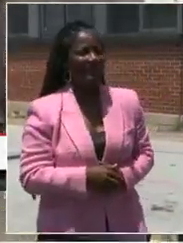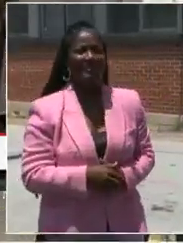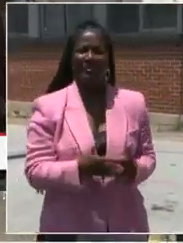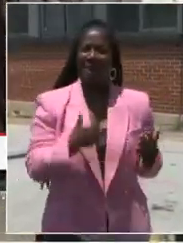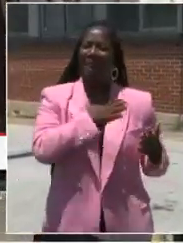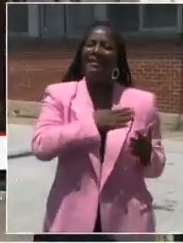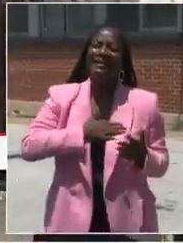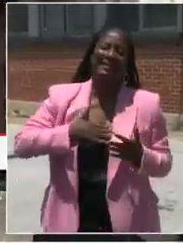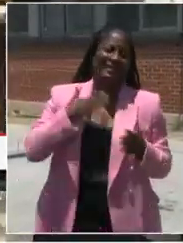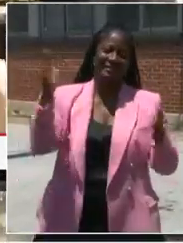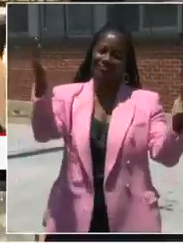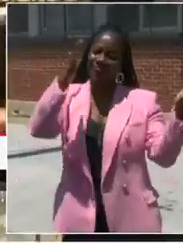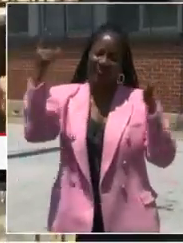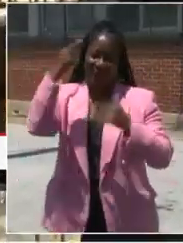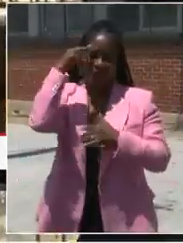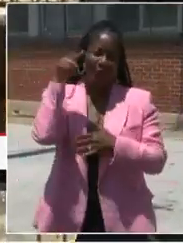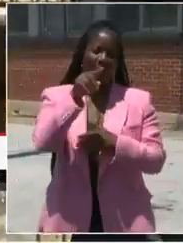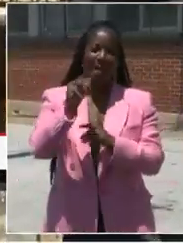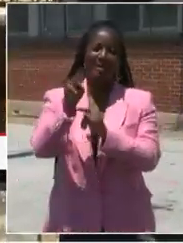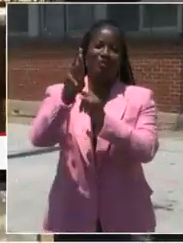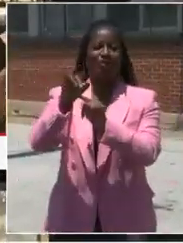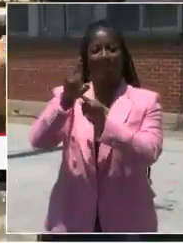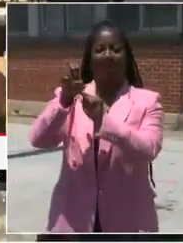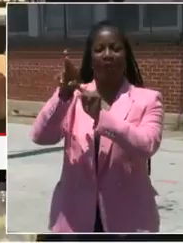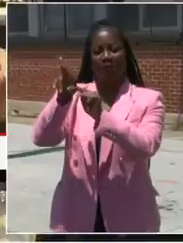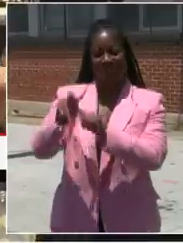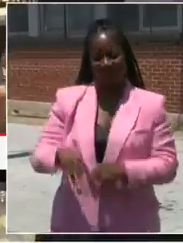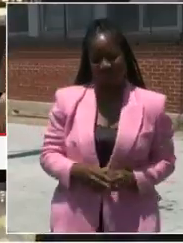Let's give Mr. Miller a big round of applause.